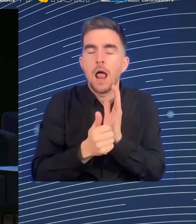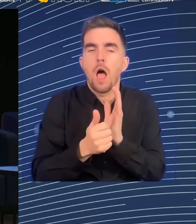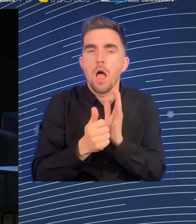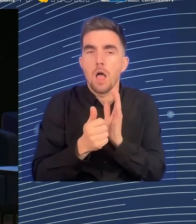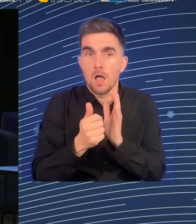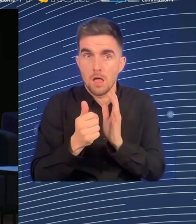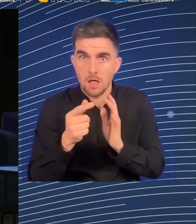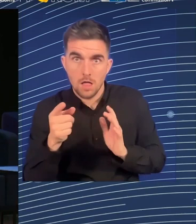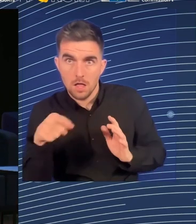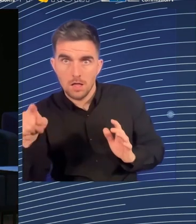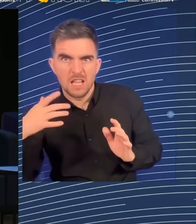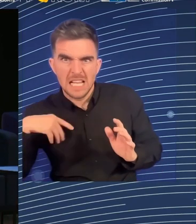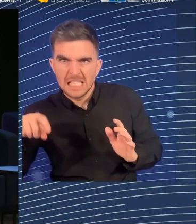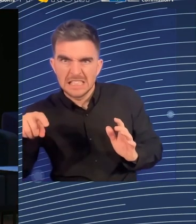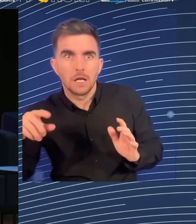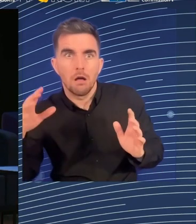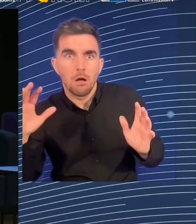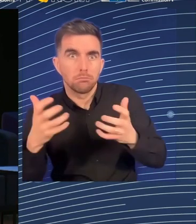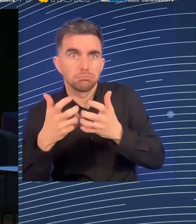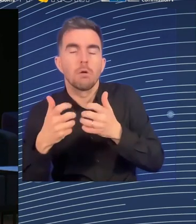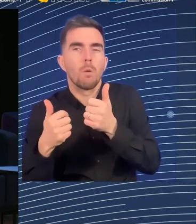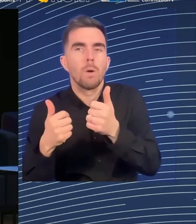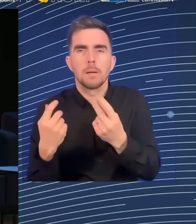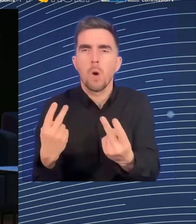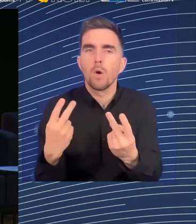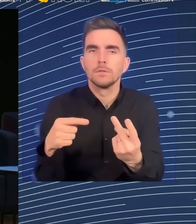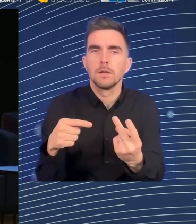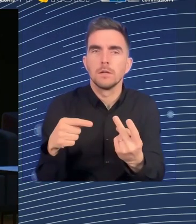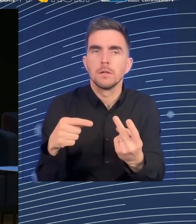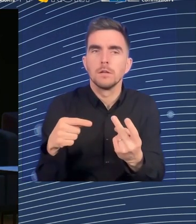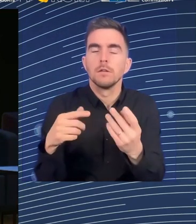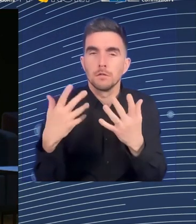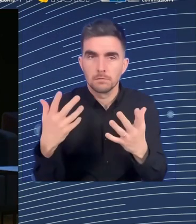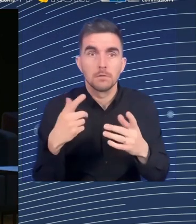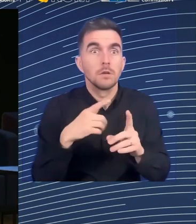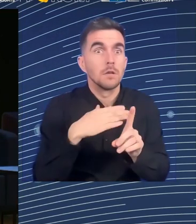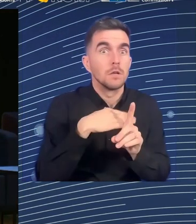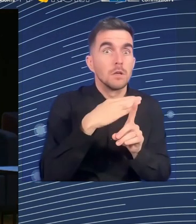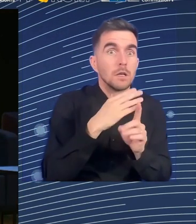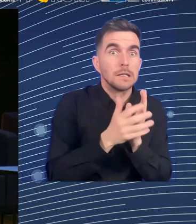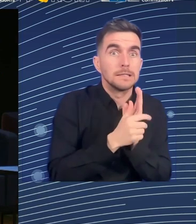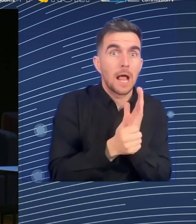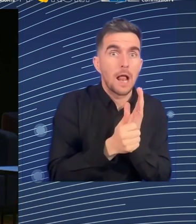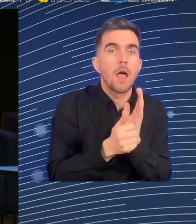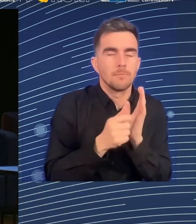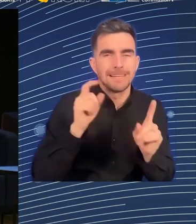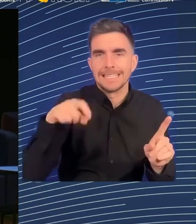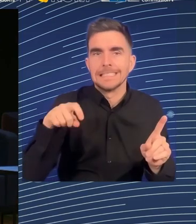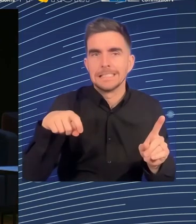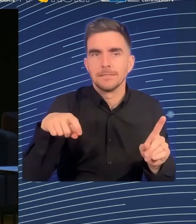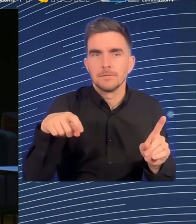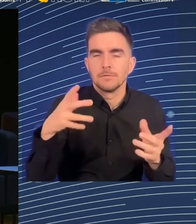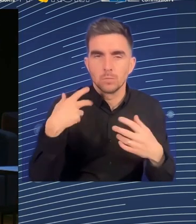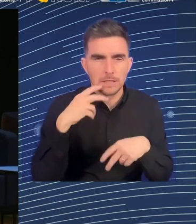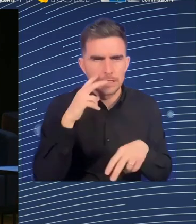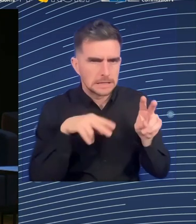the skill requirement starts to go down, then the imbalances, they're very strong. And for example, even though there is